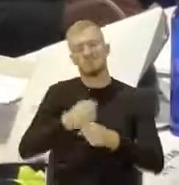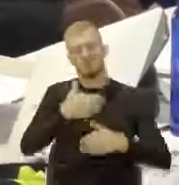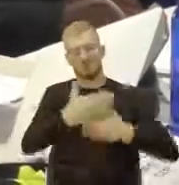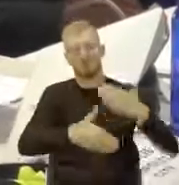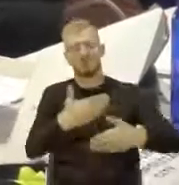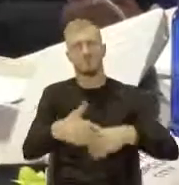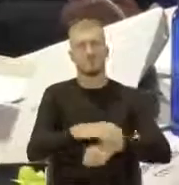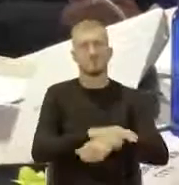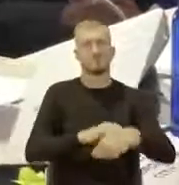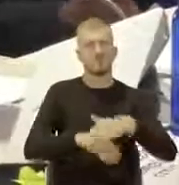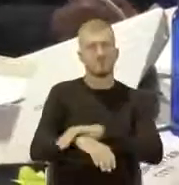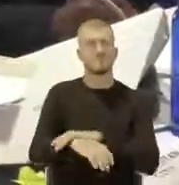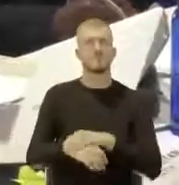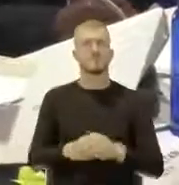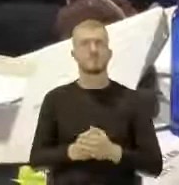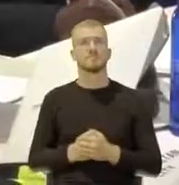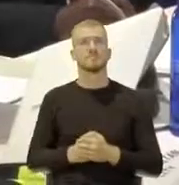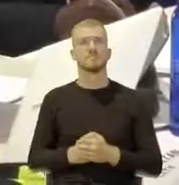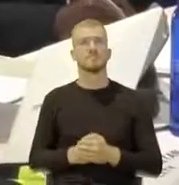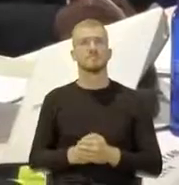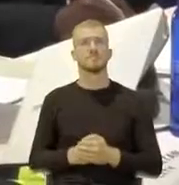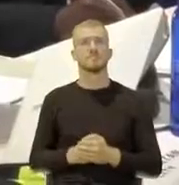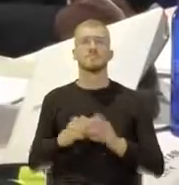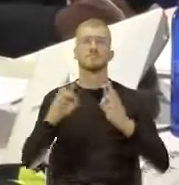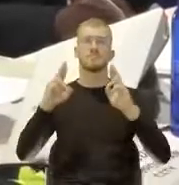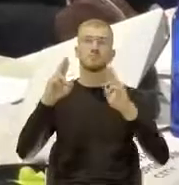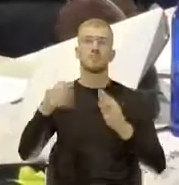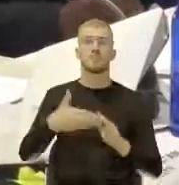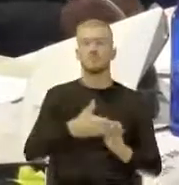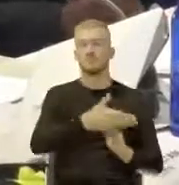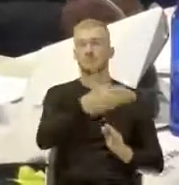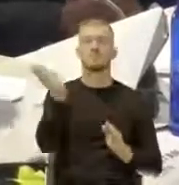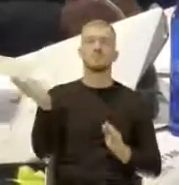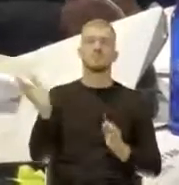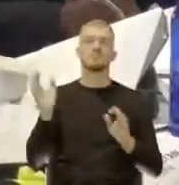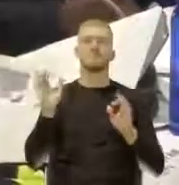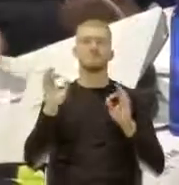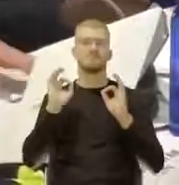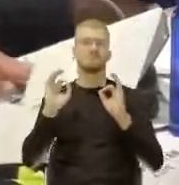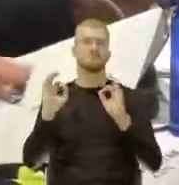in Daejeon for the World Congress. Thank you very much.